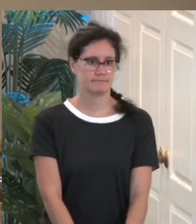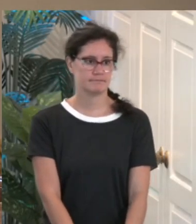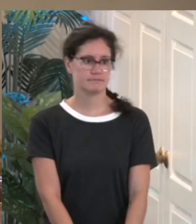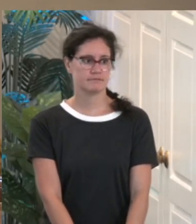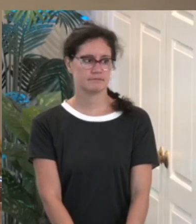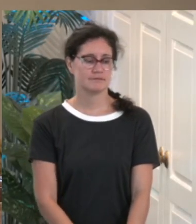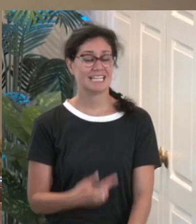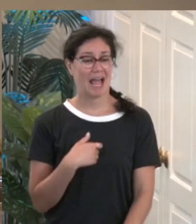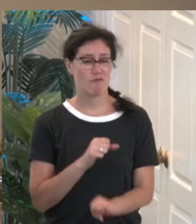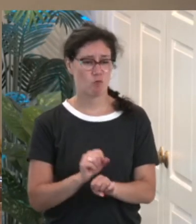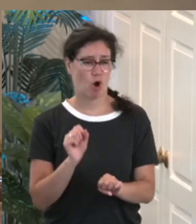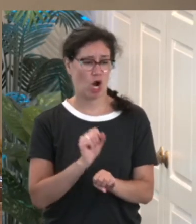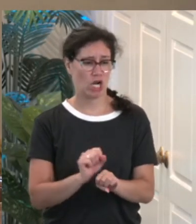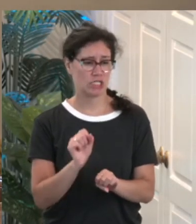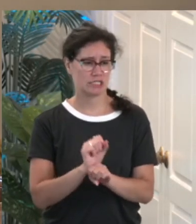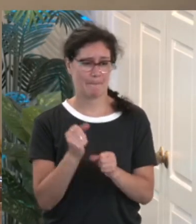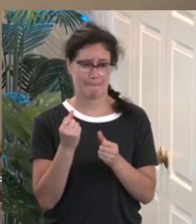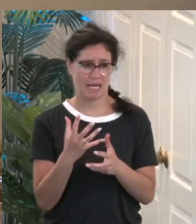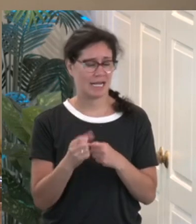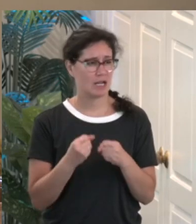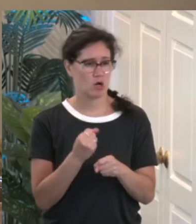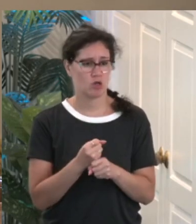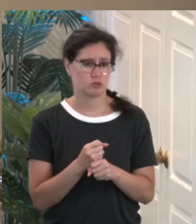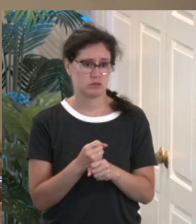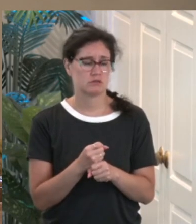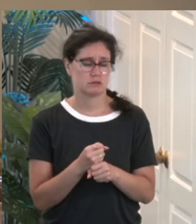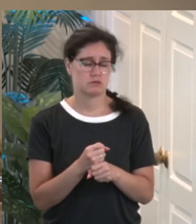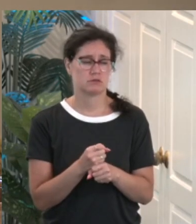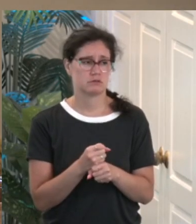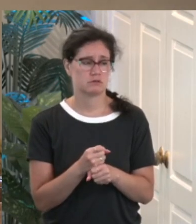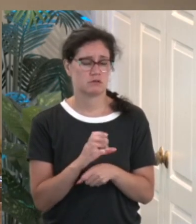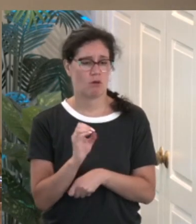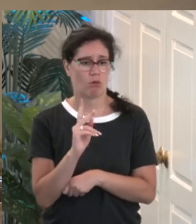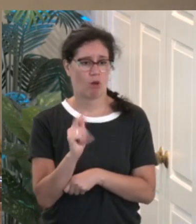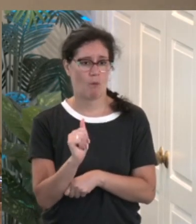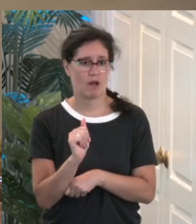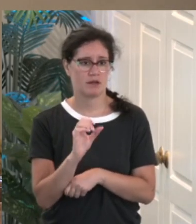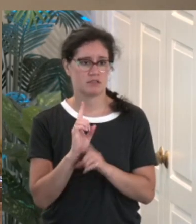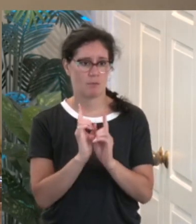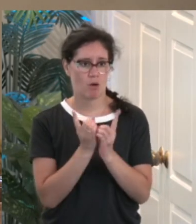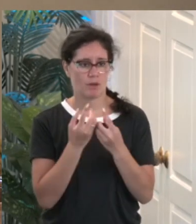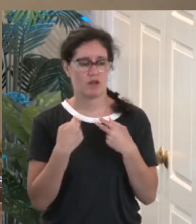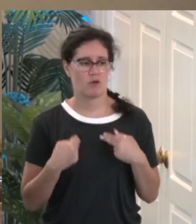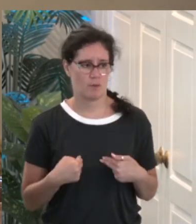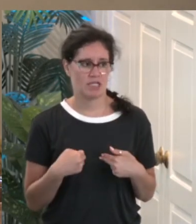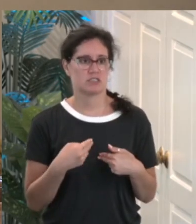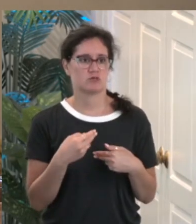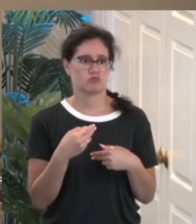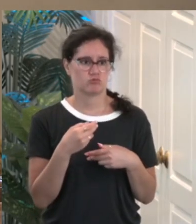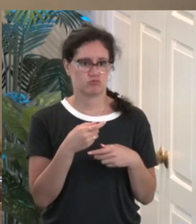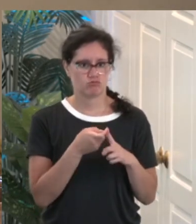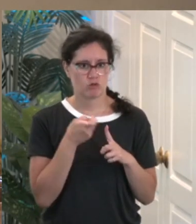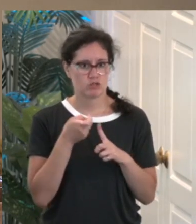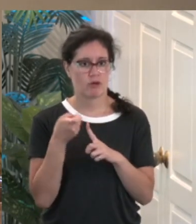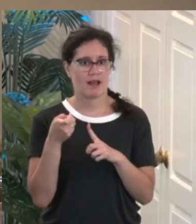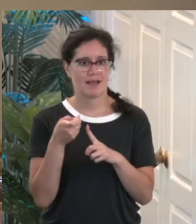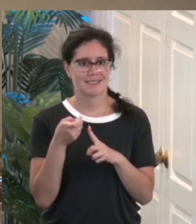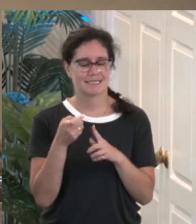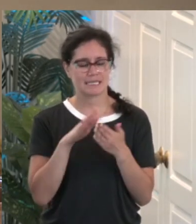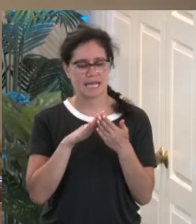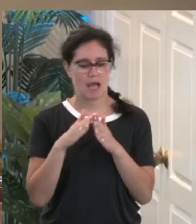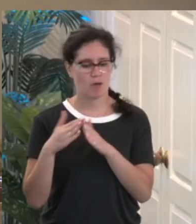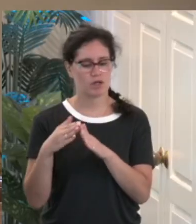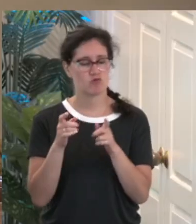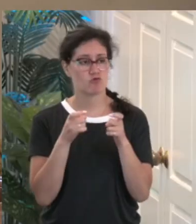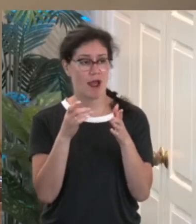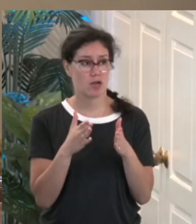I worked for many years at Oklahoma Department of Human Services as a county director, helping